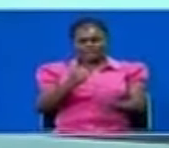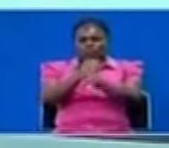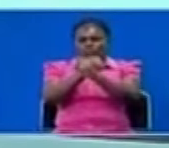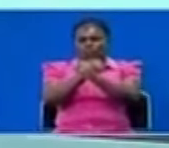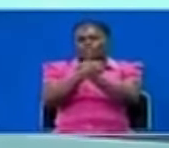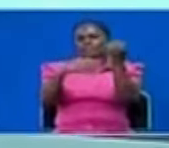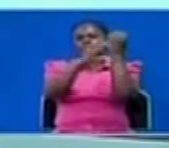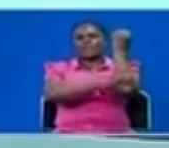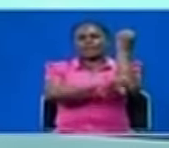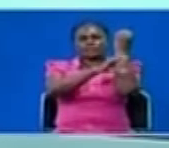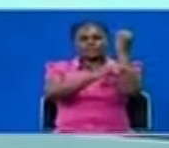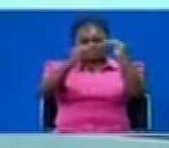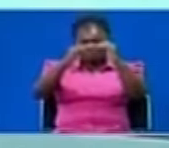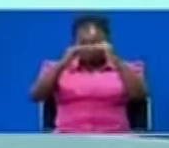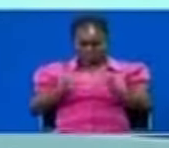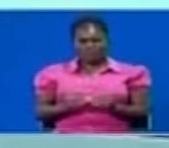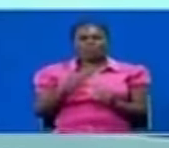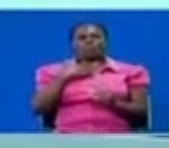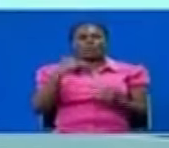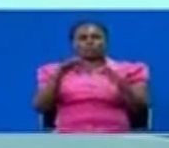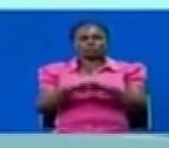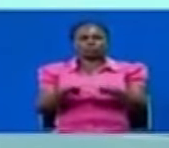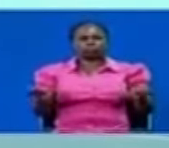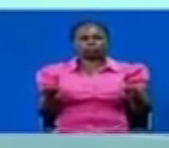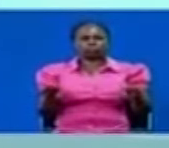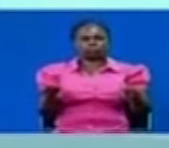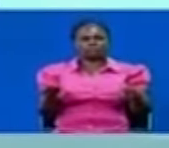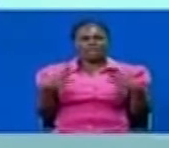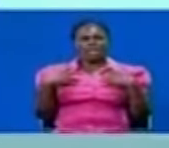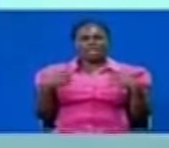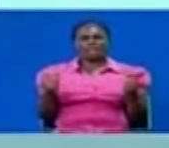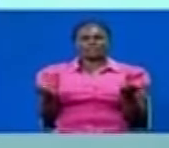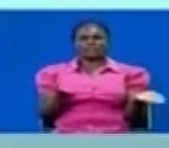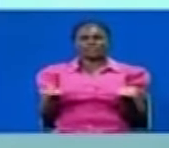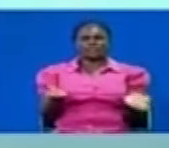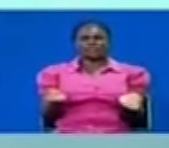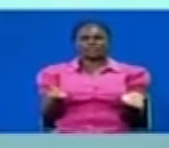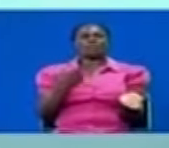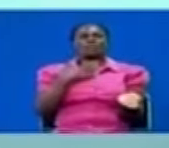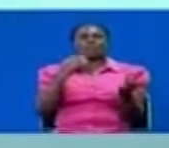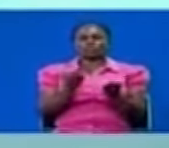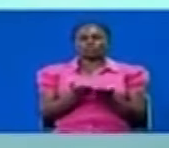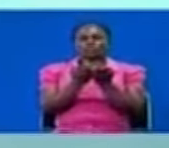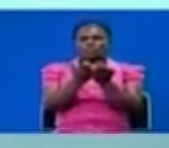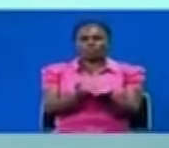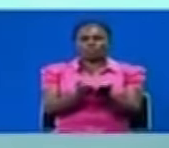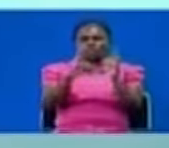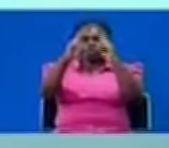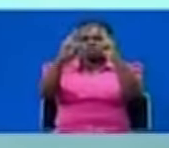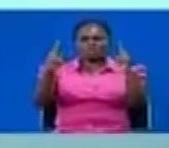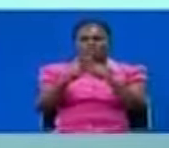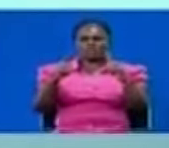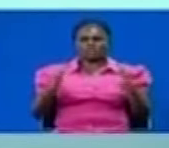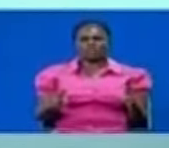the country. They also say that they want to stabilize county health services, saying that they want to provide universal health care to